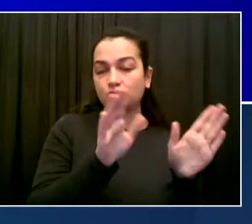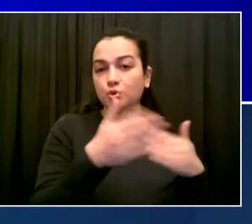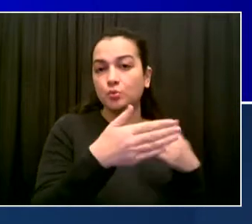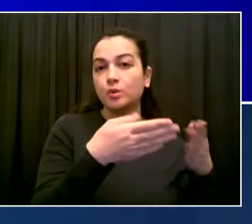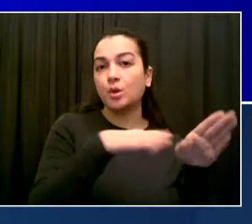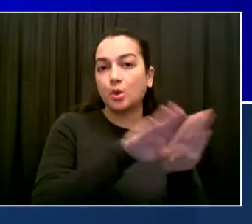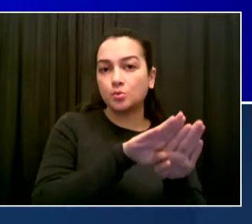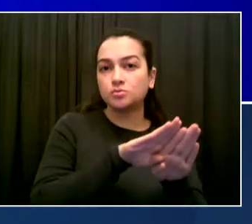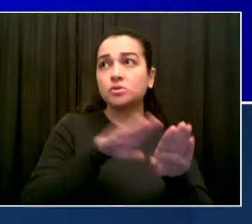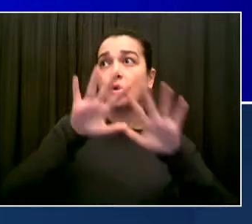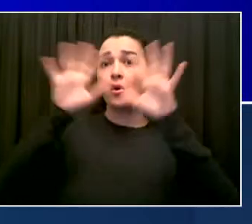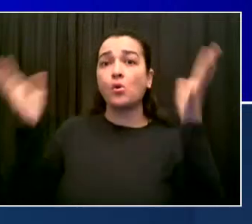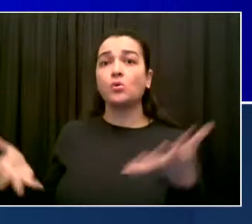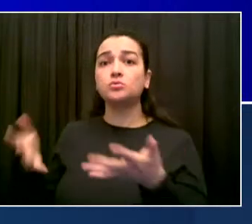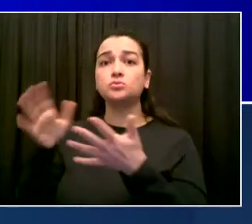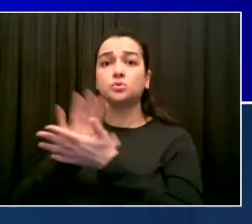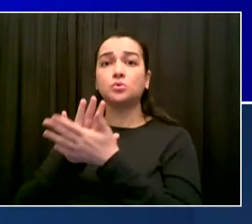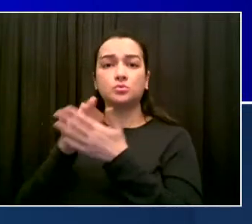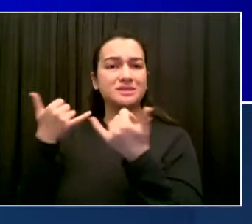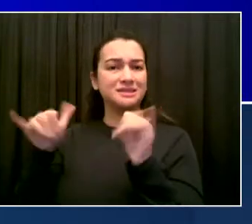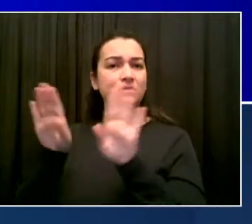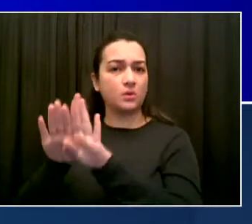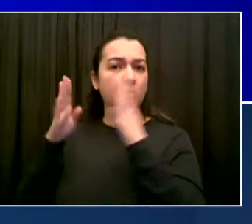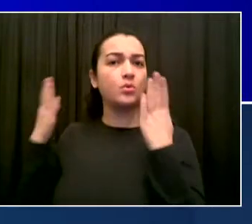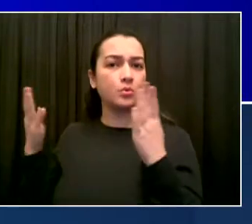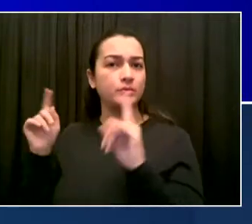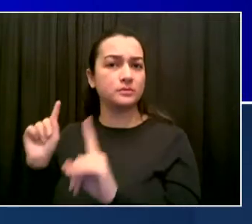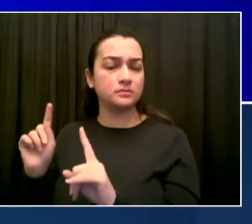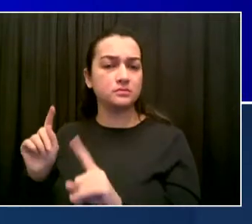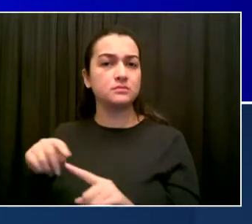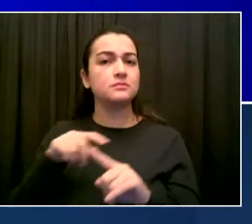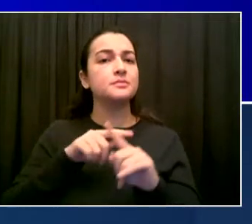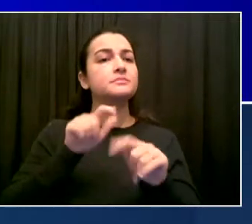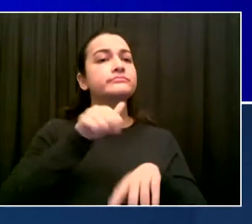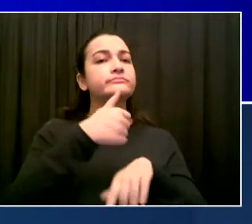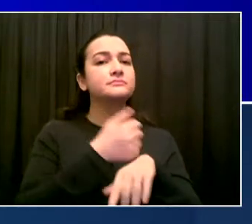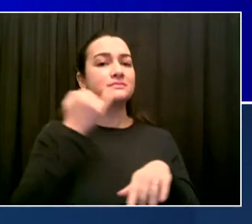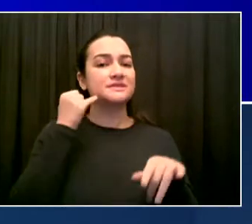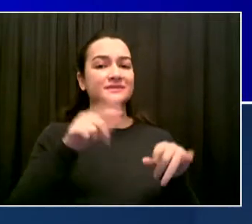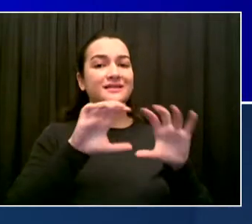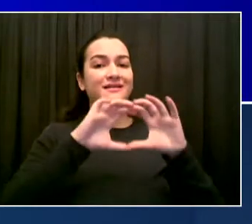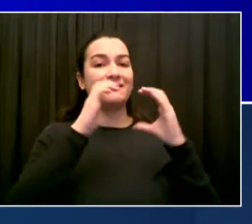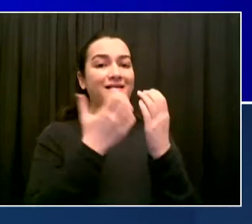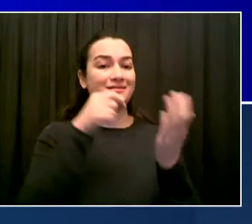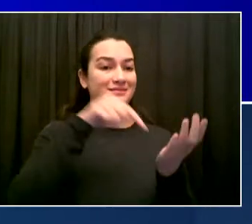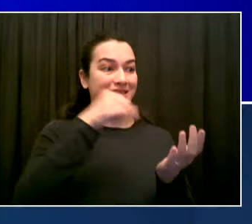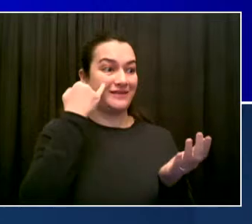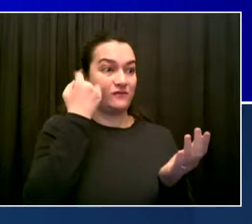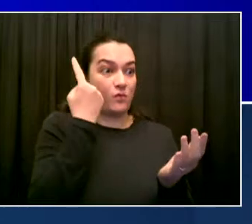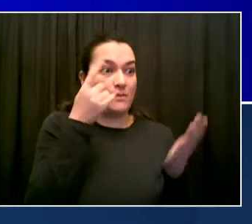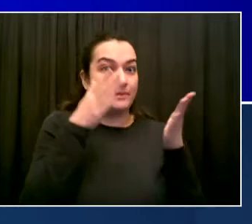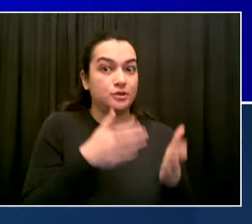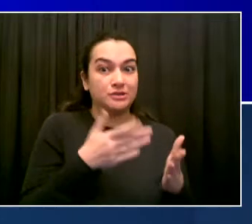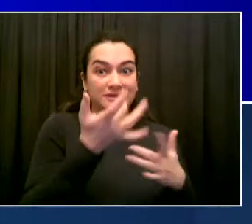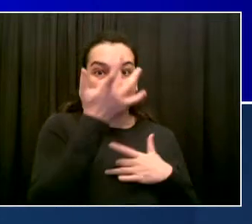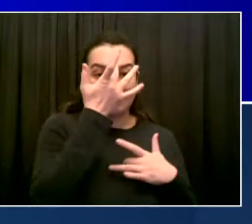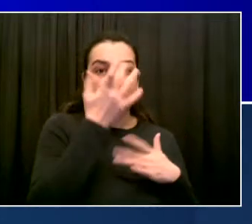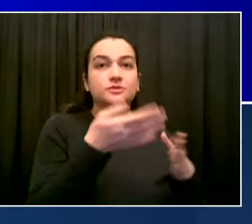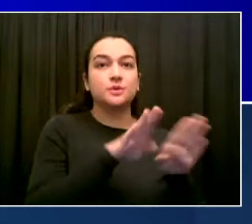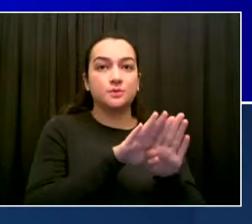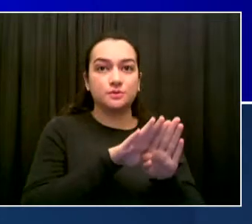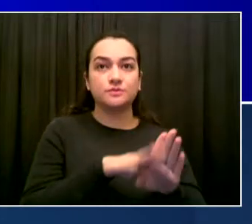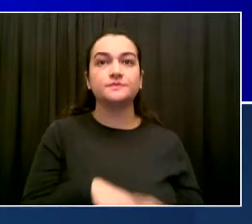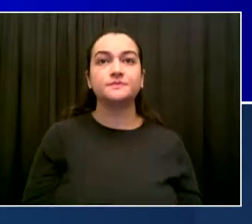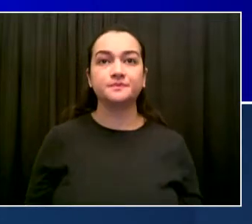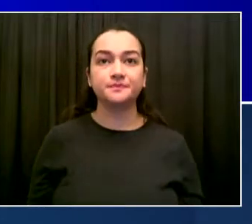different classrooms and can be traced to a known exposure within the school, that's when there will be a closure. And our healthcare team will speak